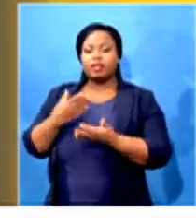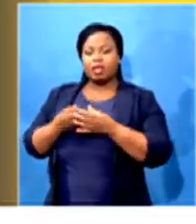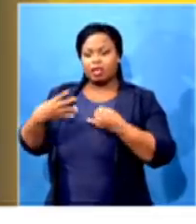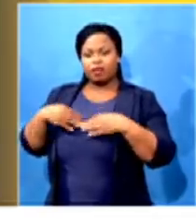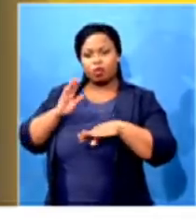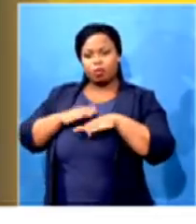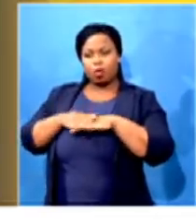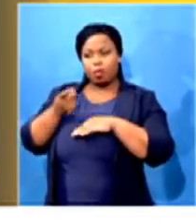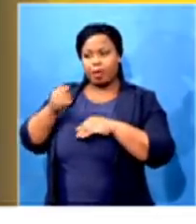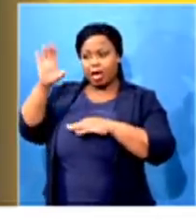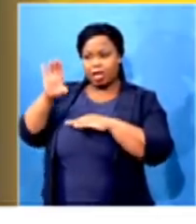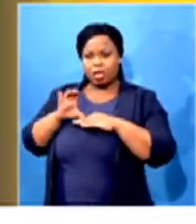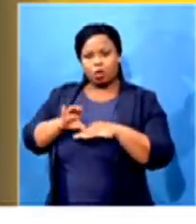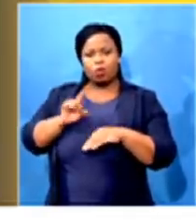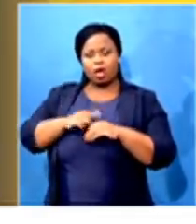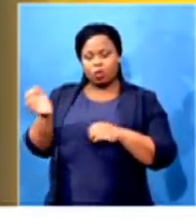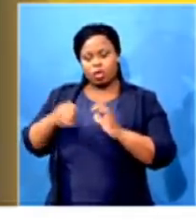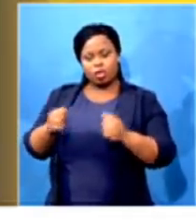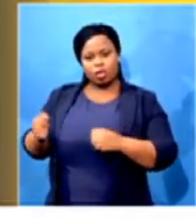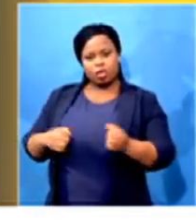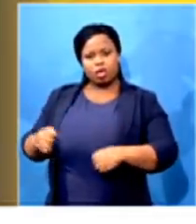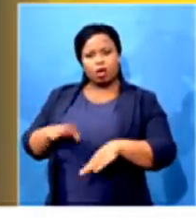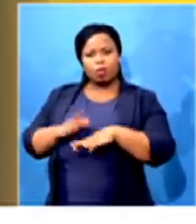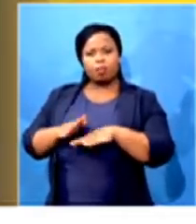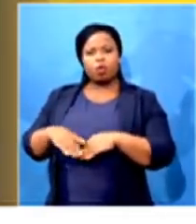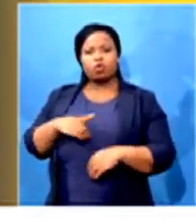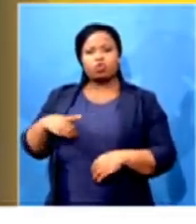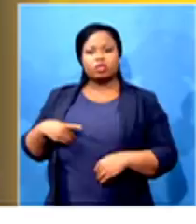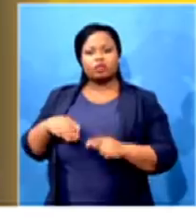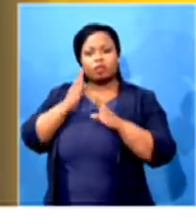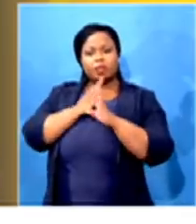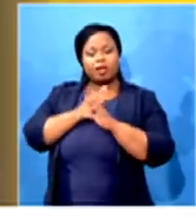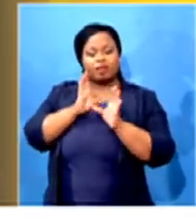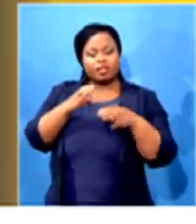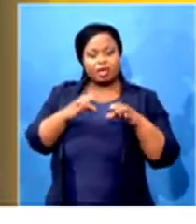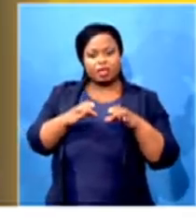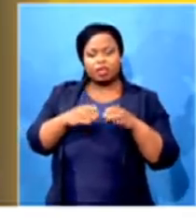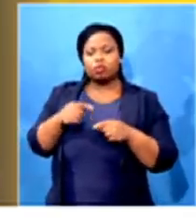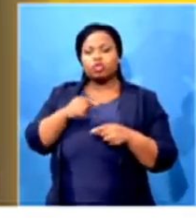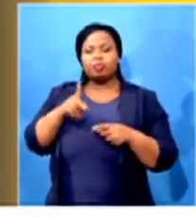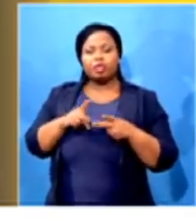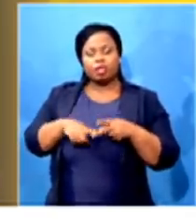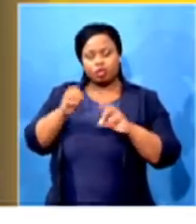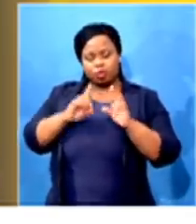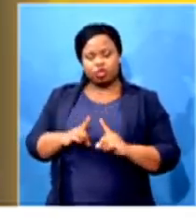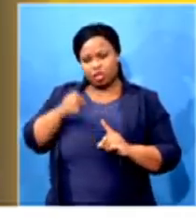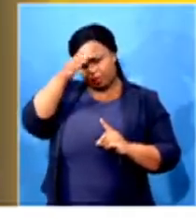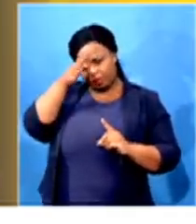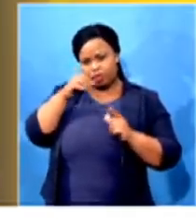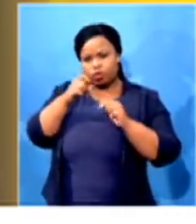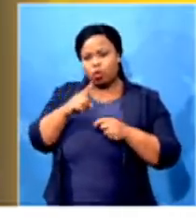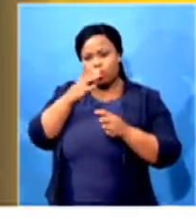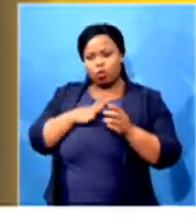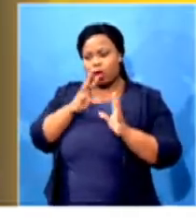money because we are looking at recruiting doctors from the private sectors, your GPs, your specialists, and so forth,